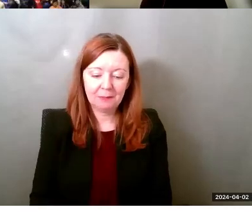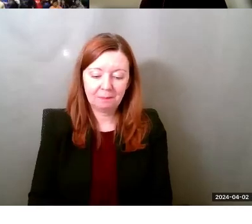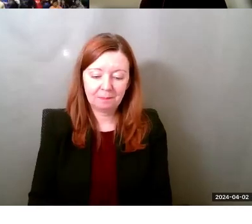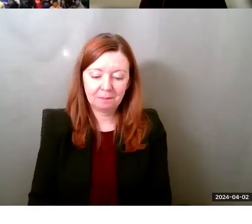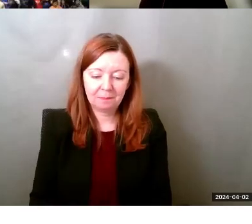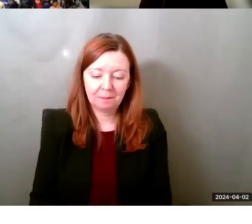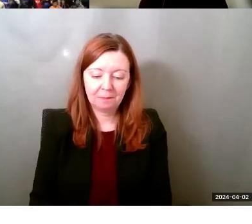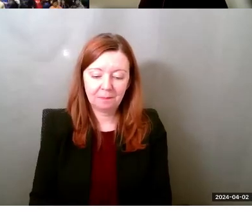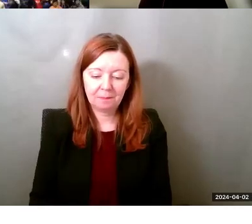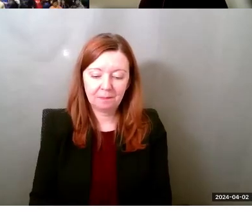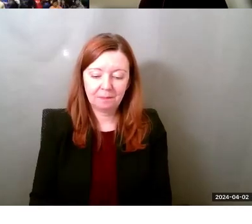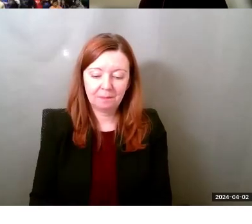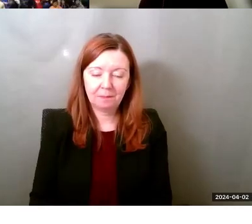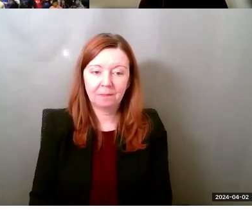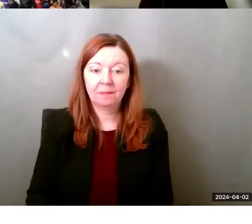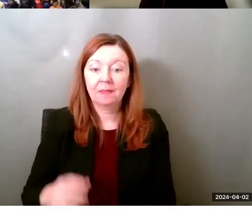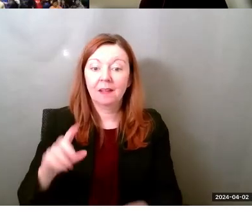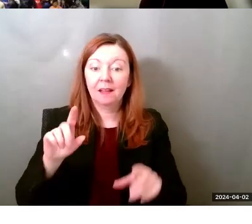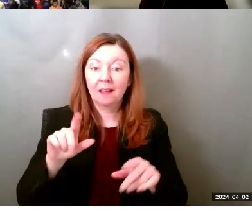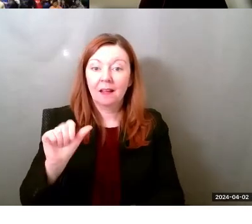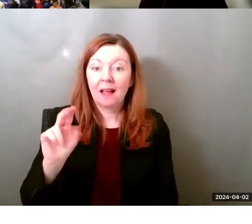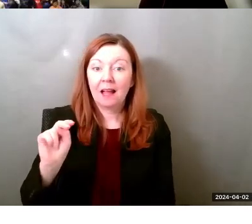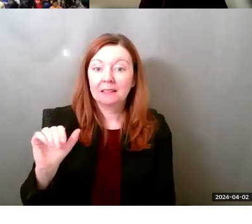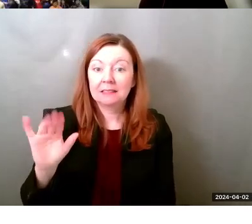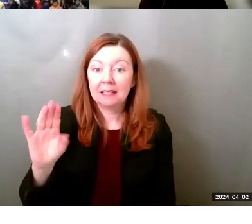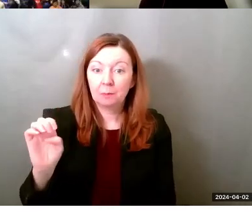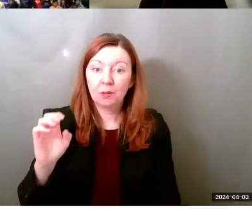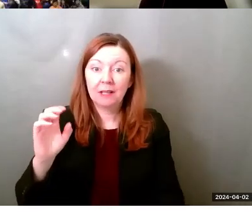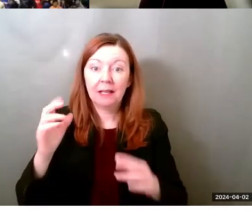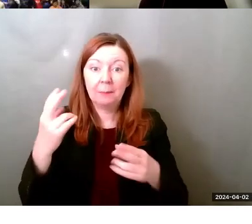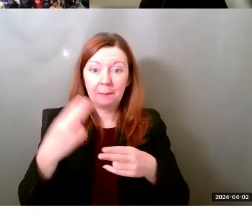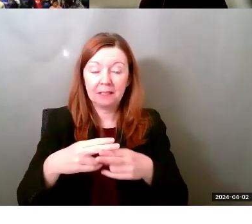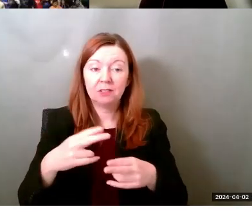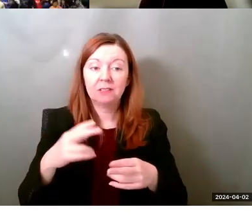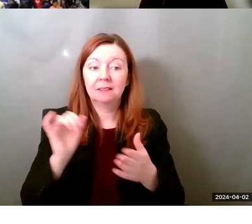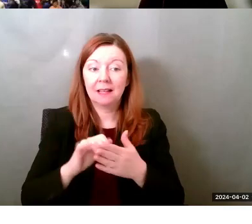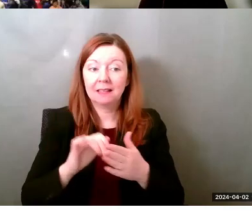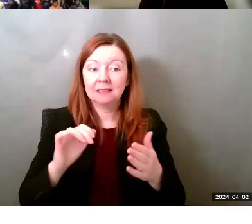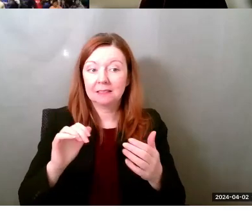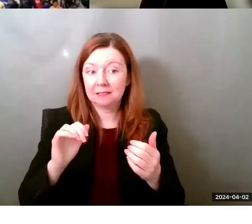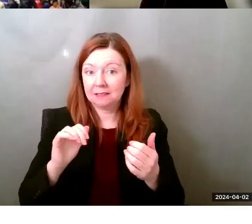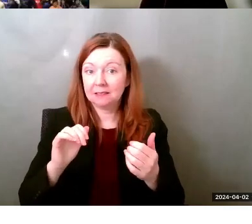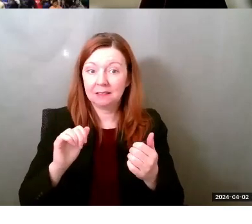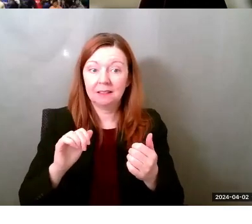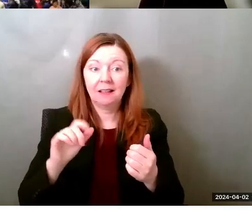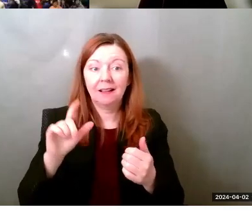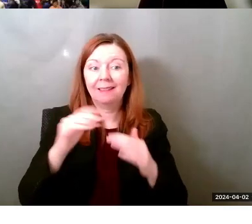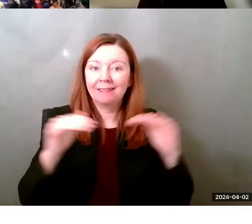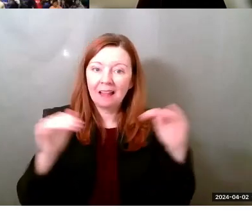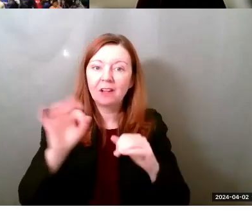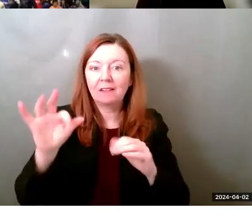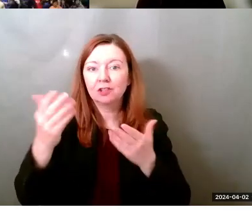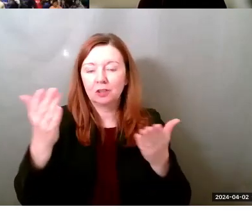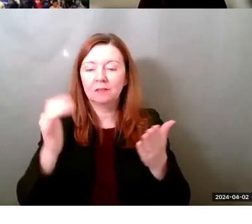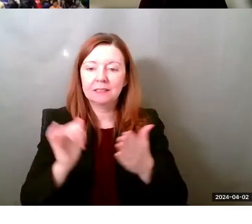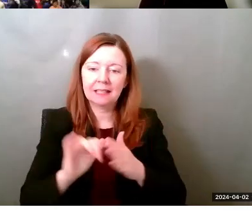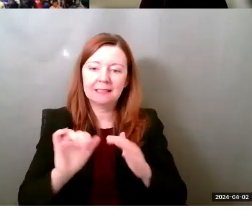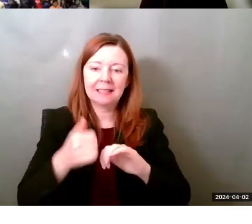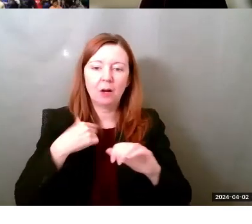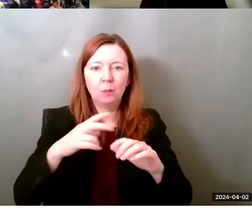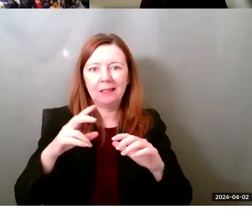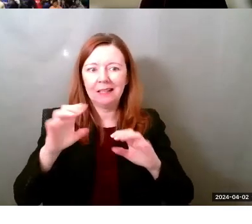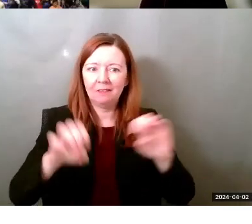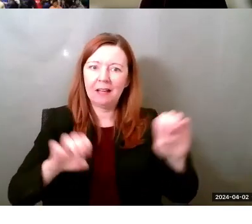Anne-Marie. As Anne-Marie mentioned before, level of service is a methodology that we use to evaluate how well a facility